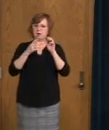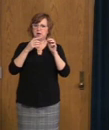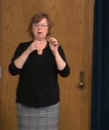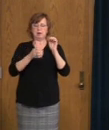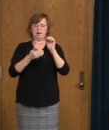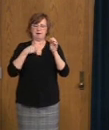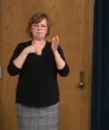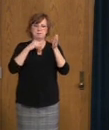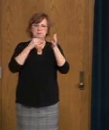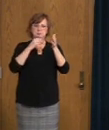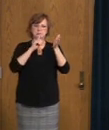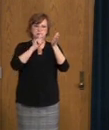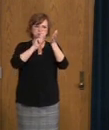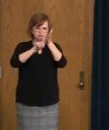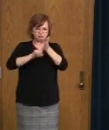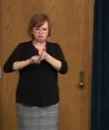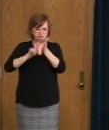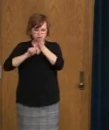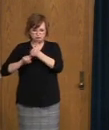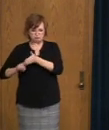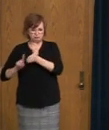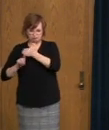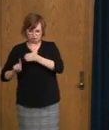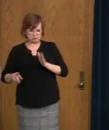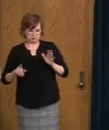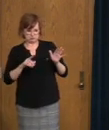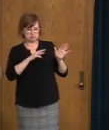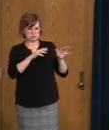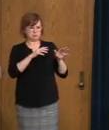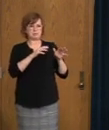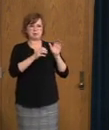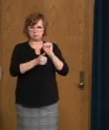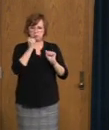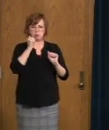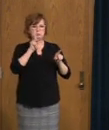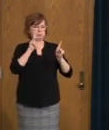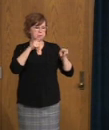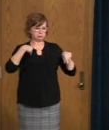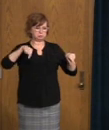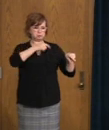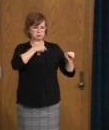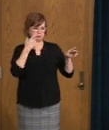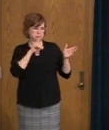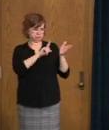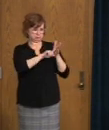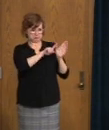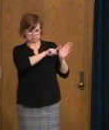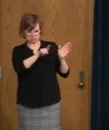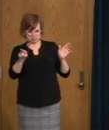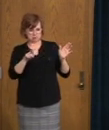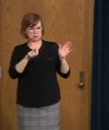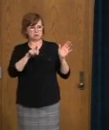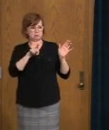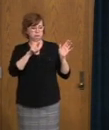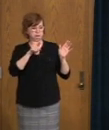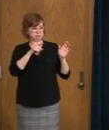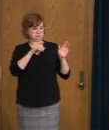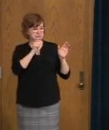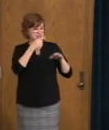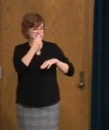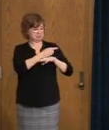after testing positive or start of symptoms. And this allows, people who are COVID positive to return to their daily activities sooner if they're